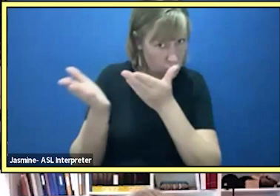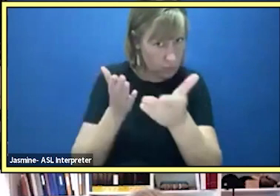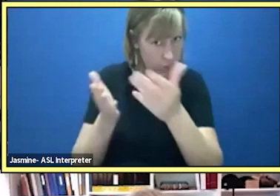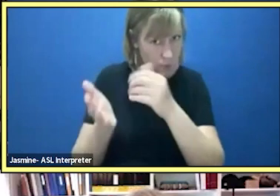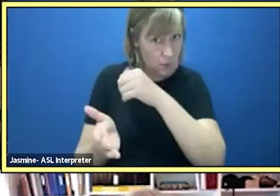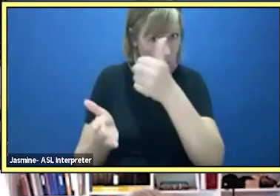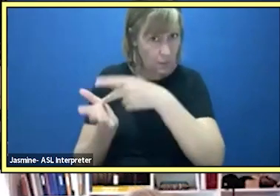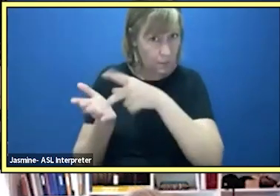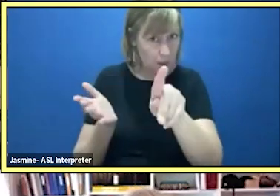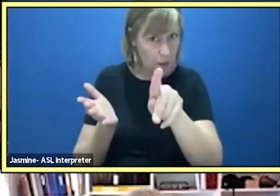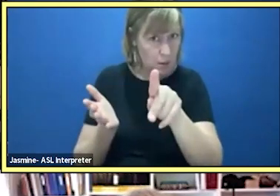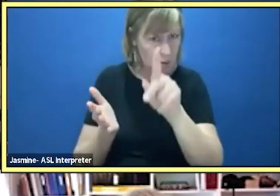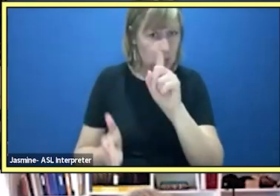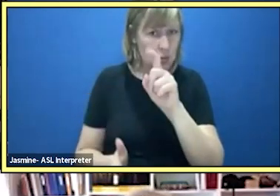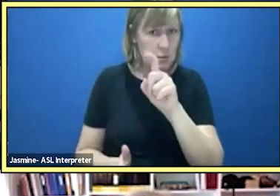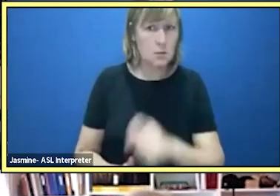Anne, can you take that?